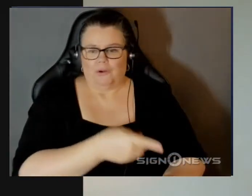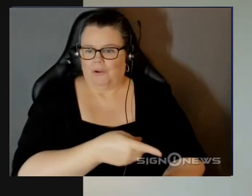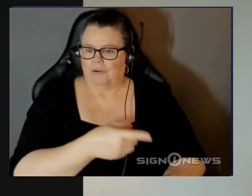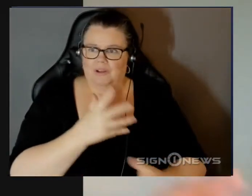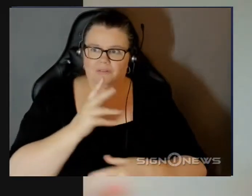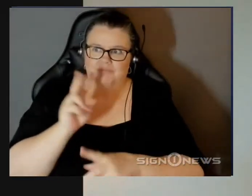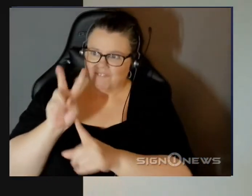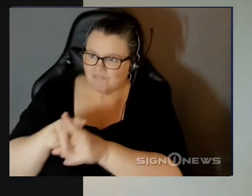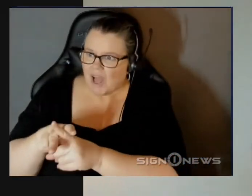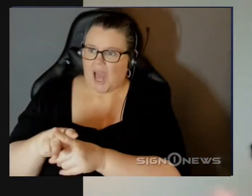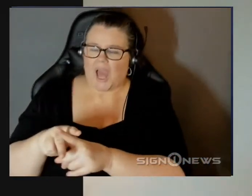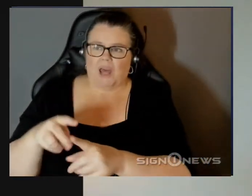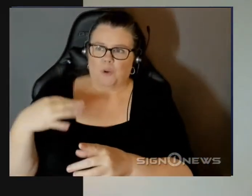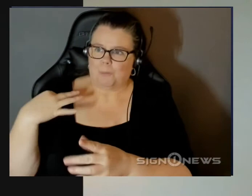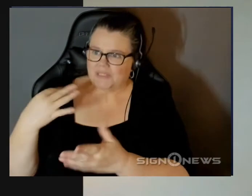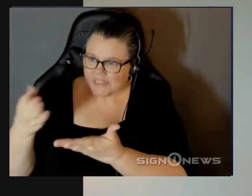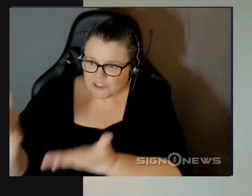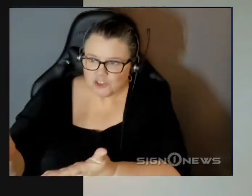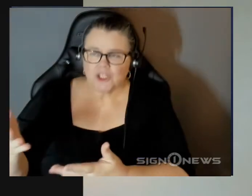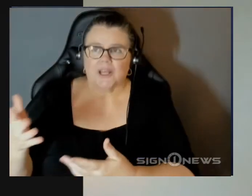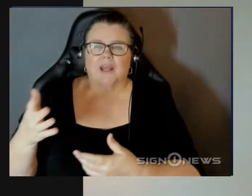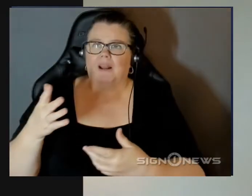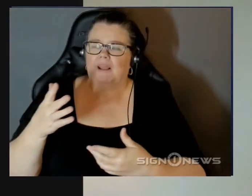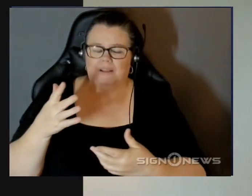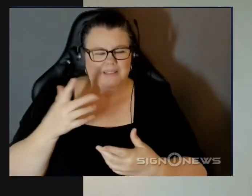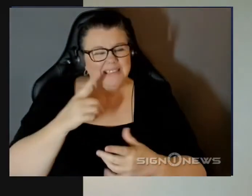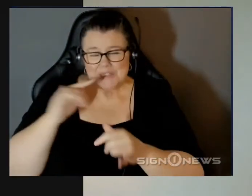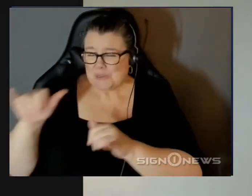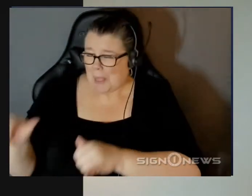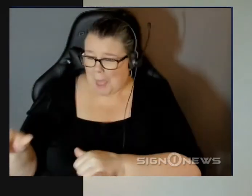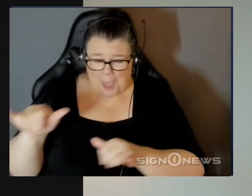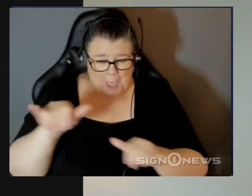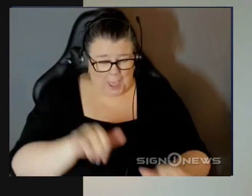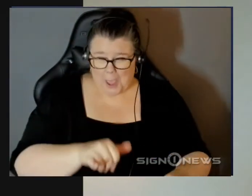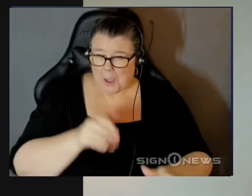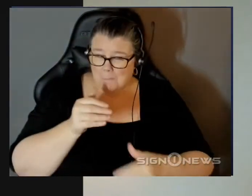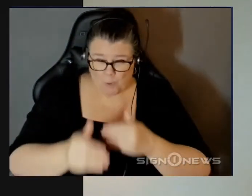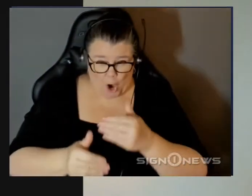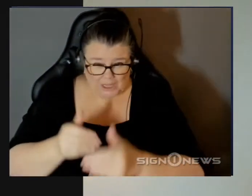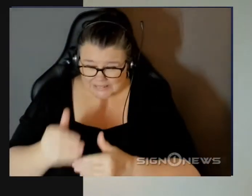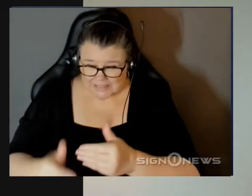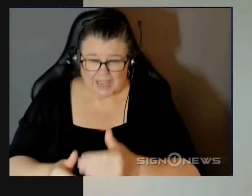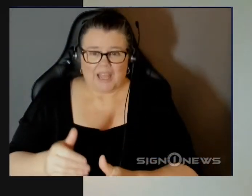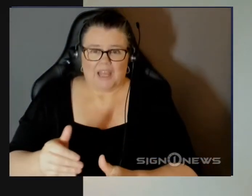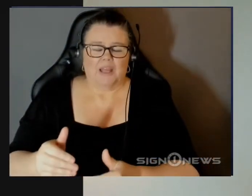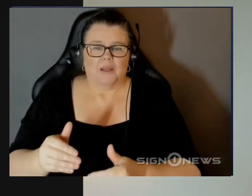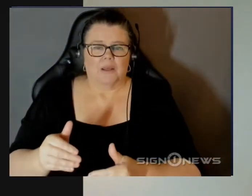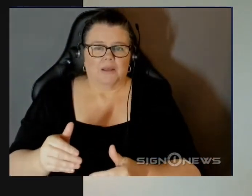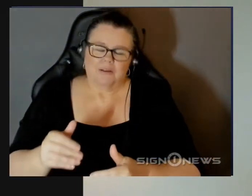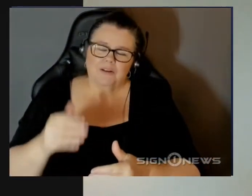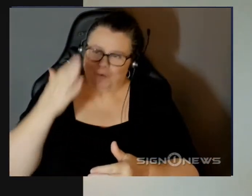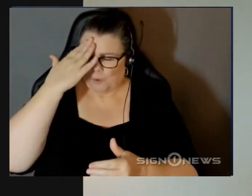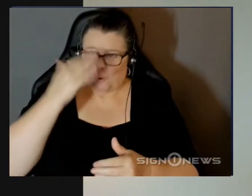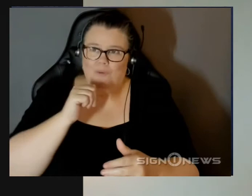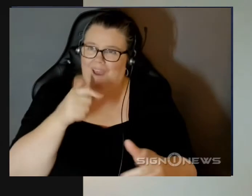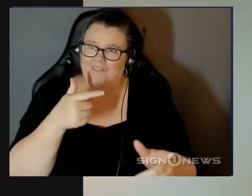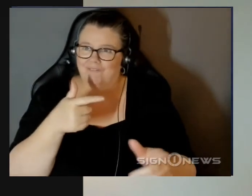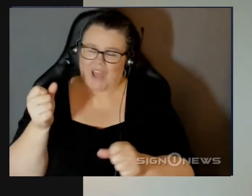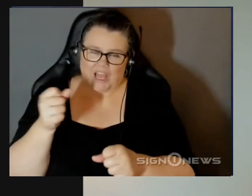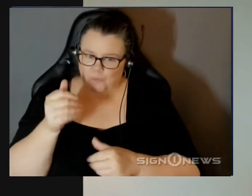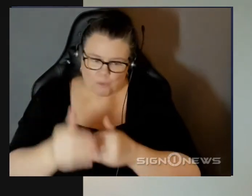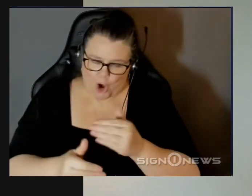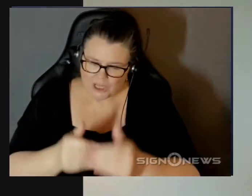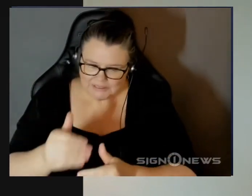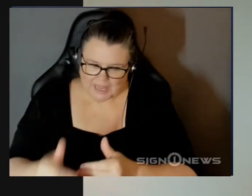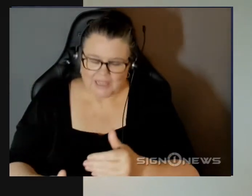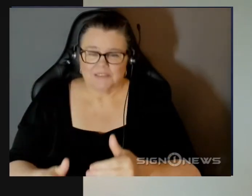and evaluate. It was the same process. So just that in and of itself meant that it wasn't quick. And that doesn't account